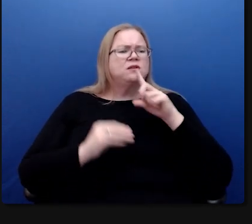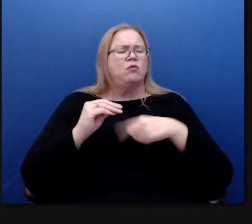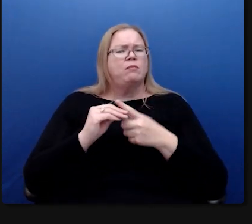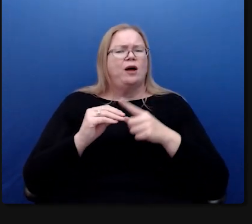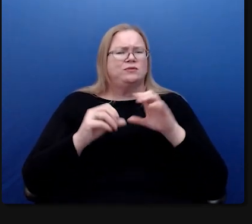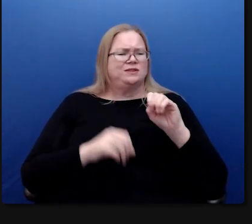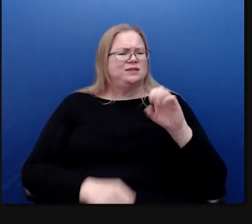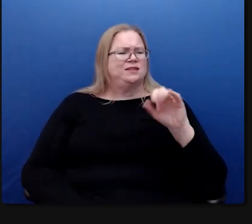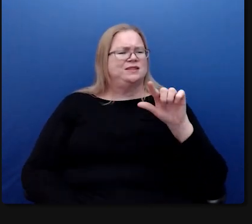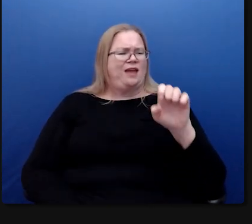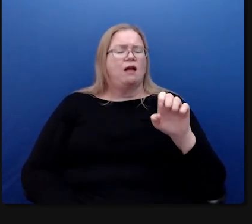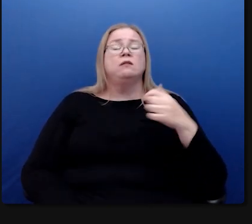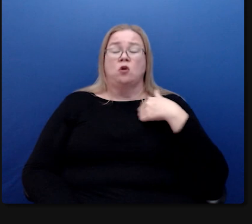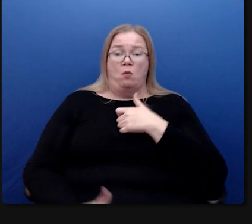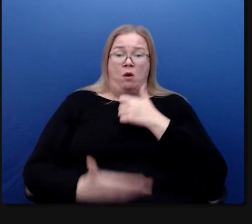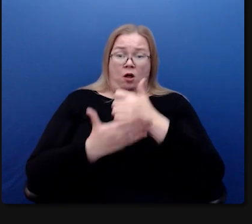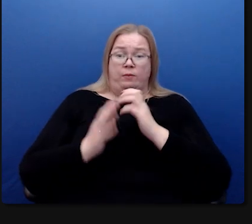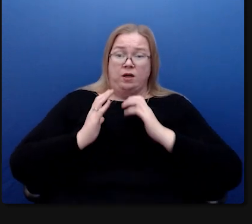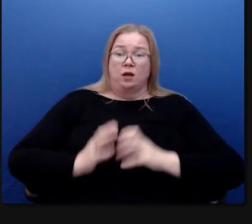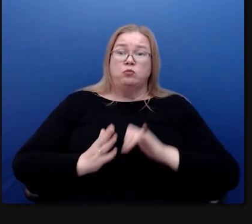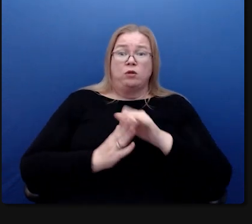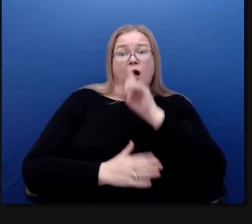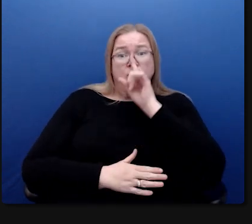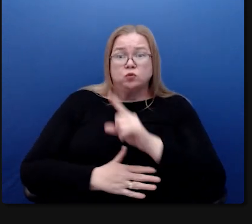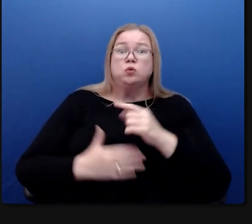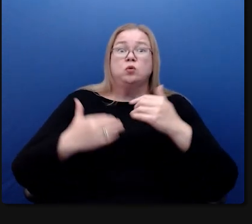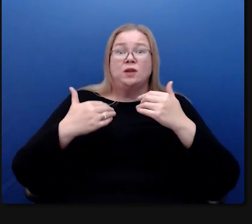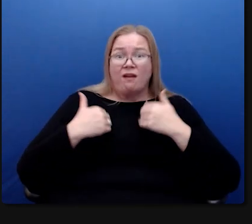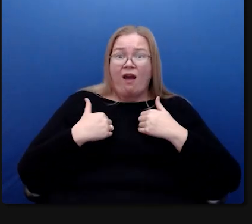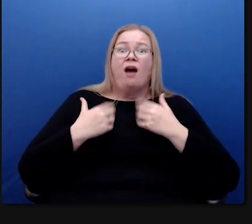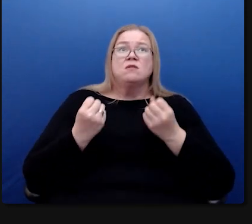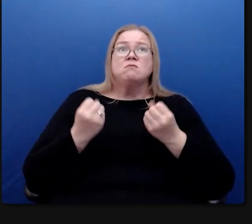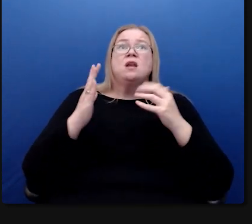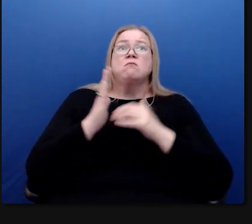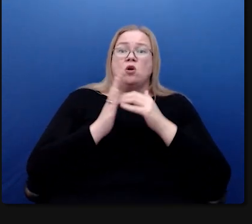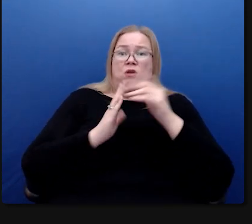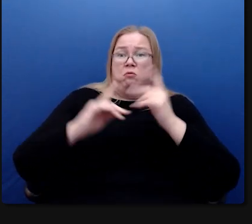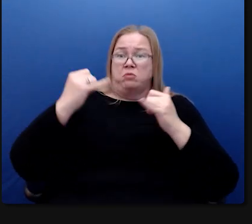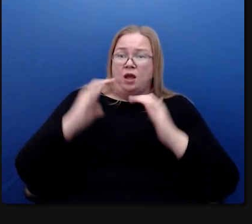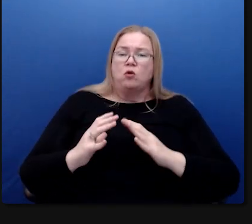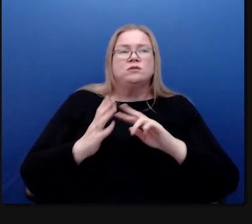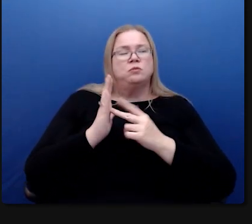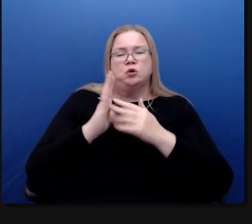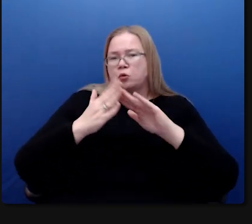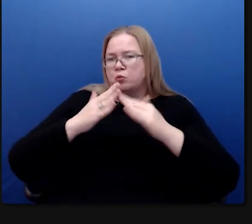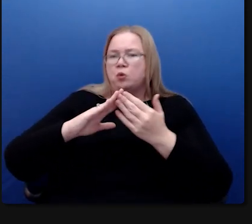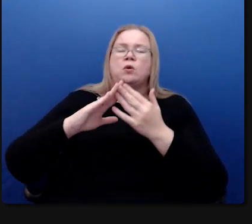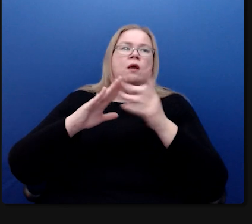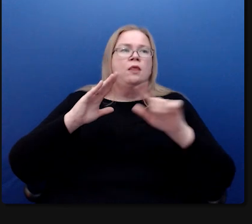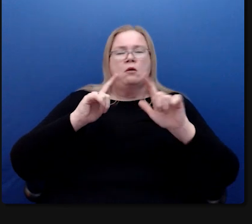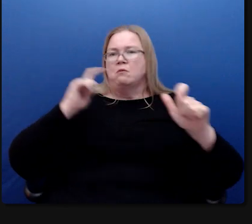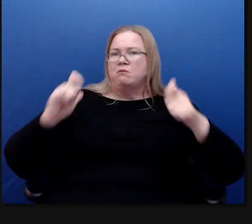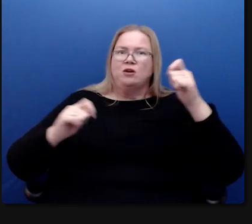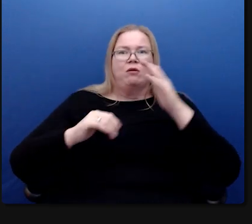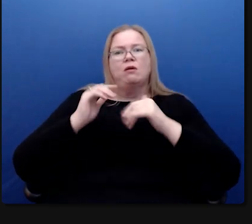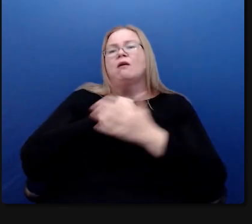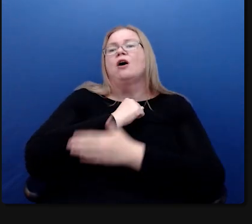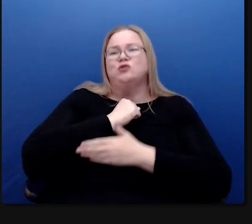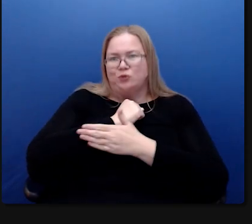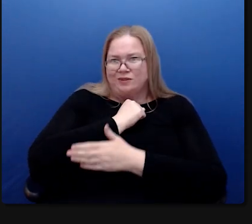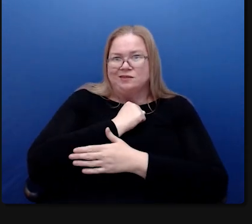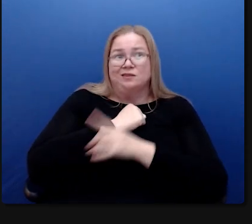solutions out there really focus very heavily in machine learning, artificial intelligence, and we understand that that's an important tool. But